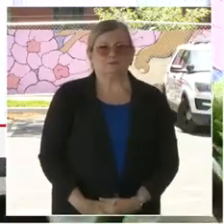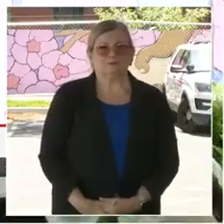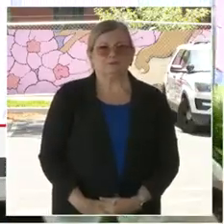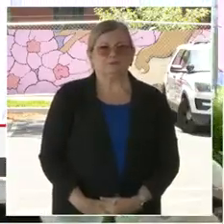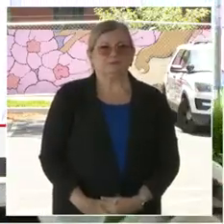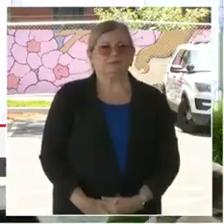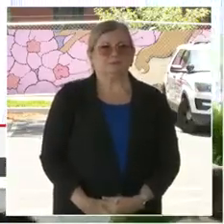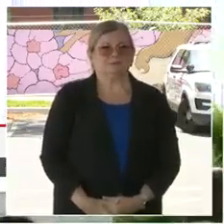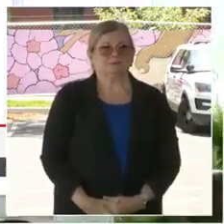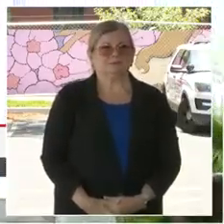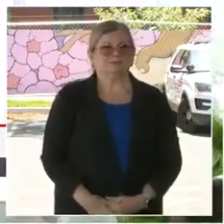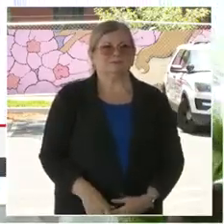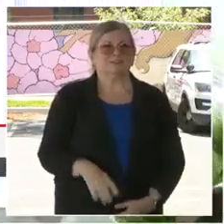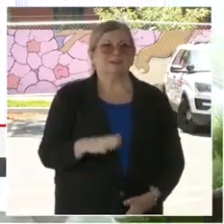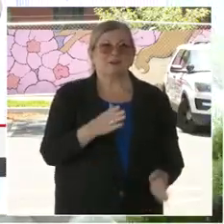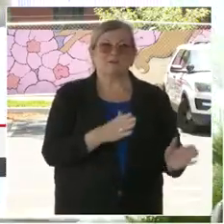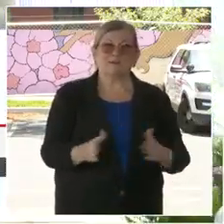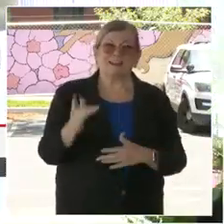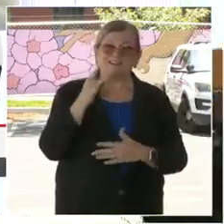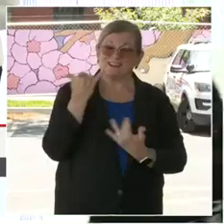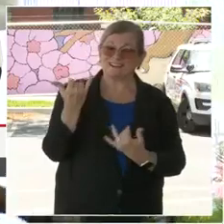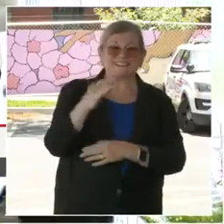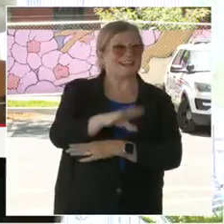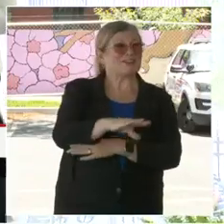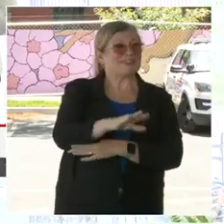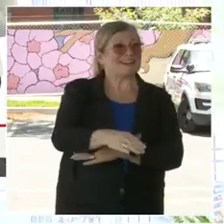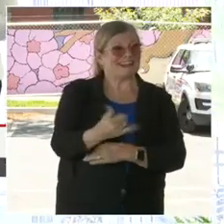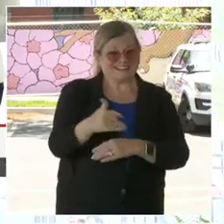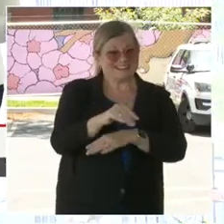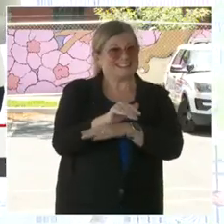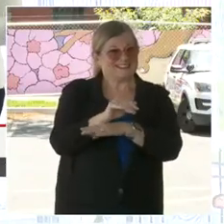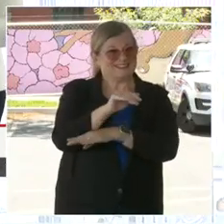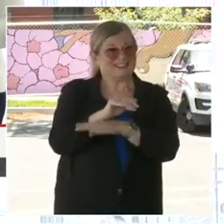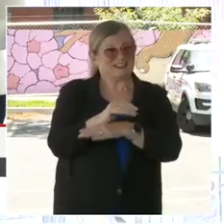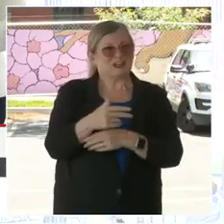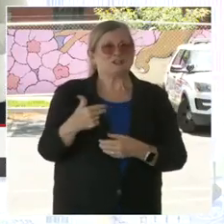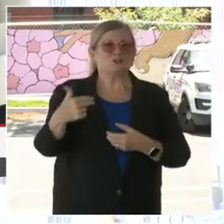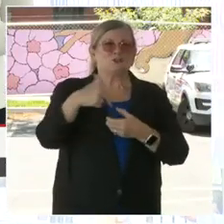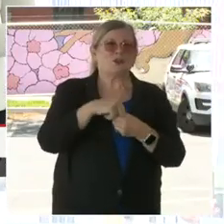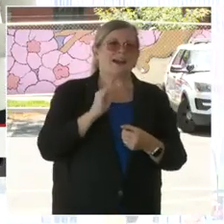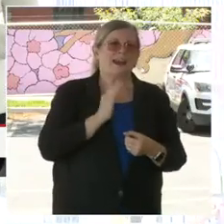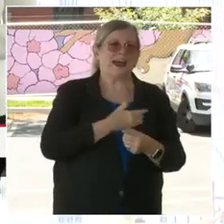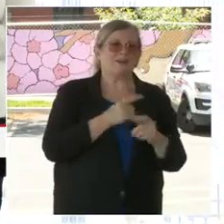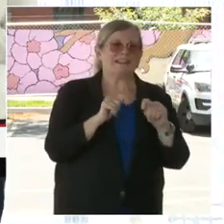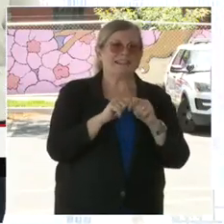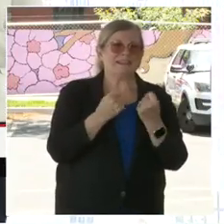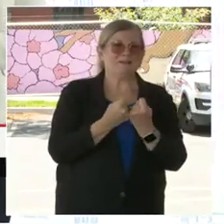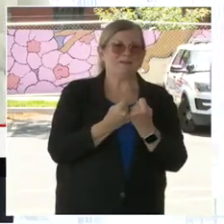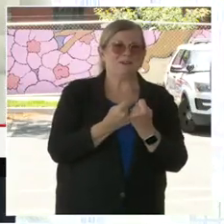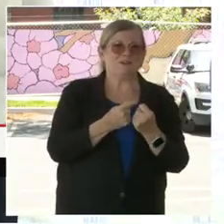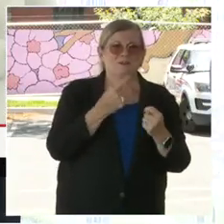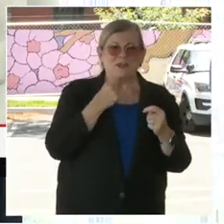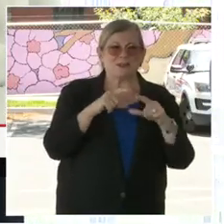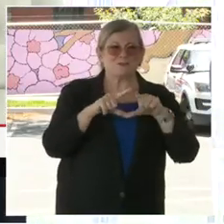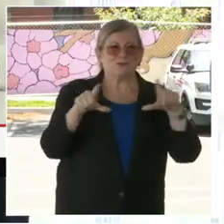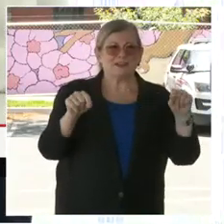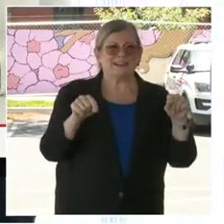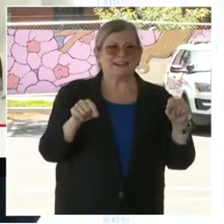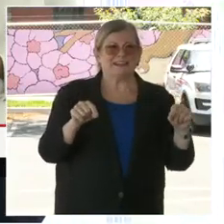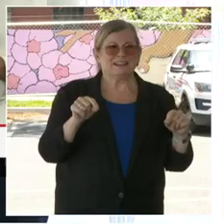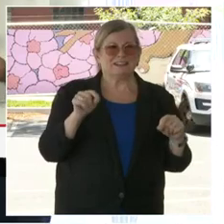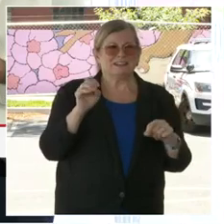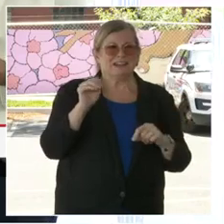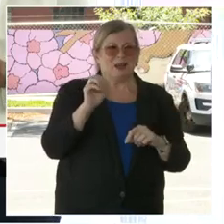So as plans for this evening, please join the Emerson team, Red Brick and Don't Mute